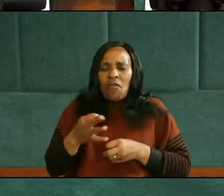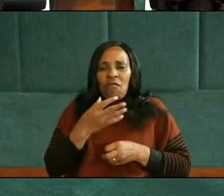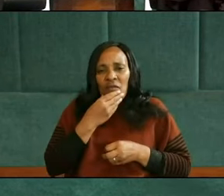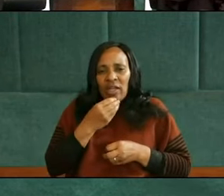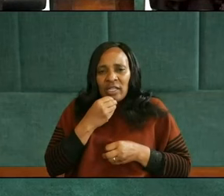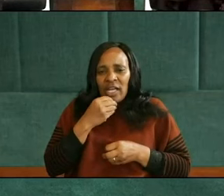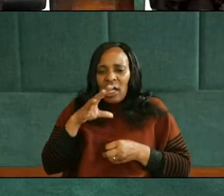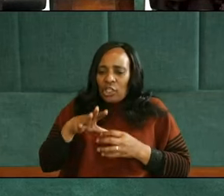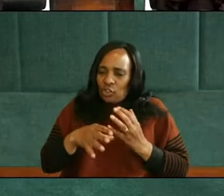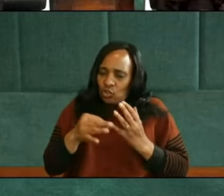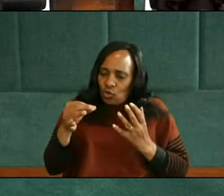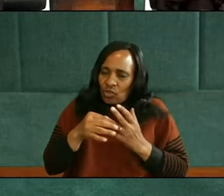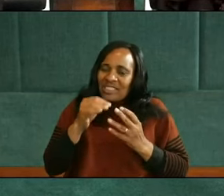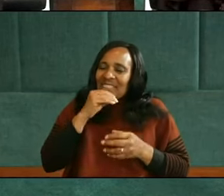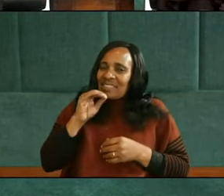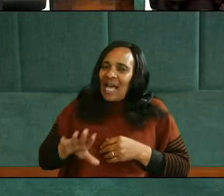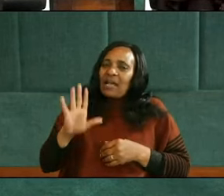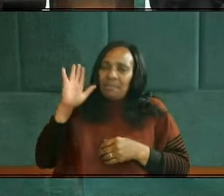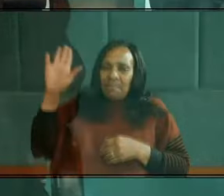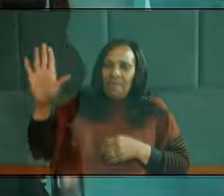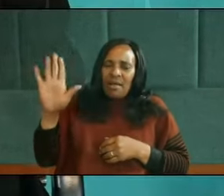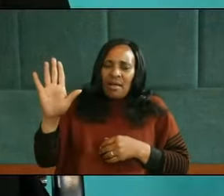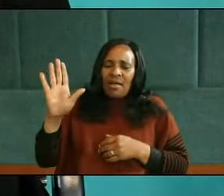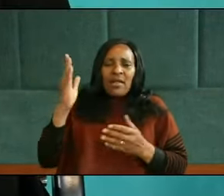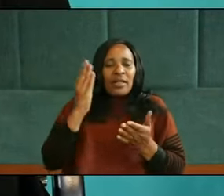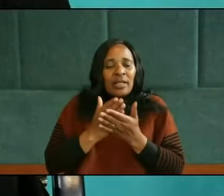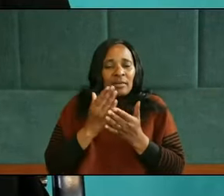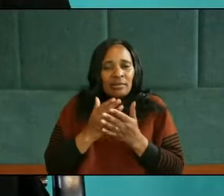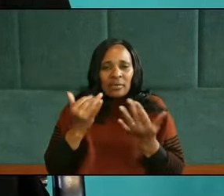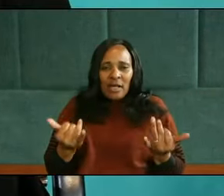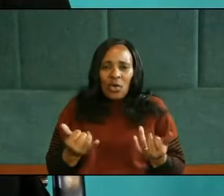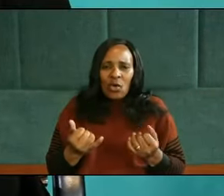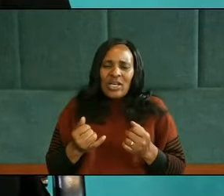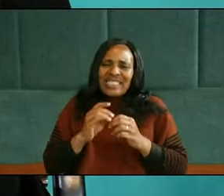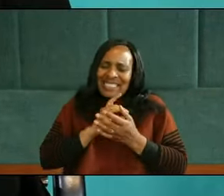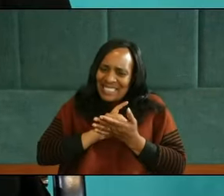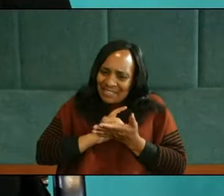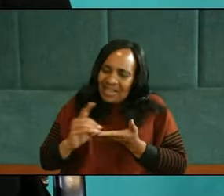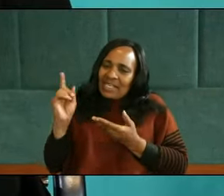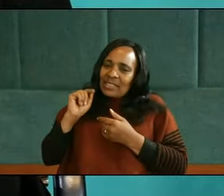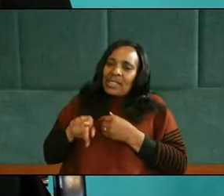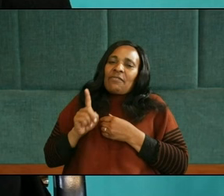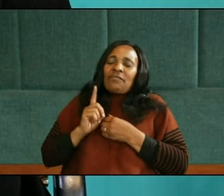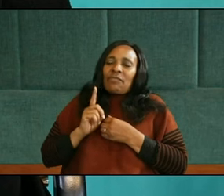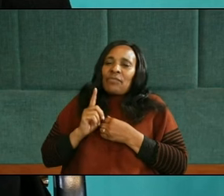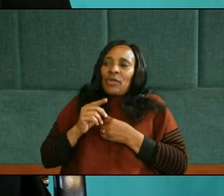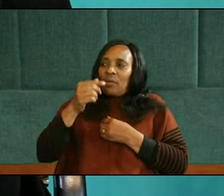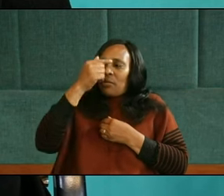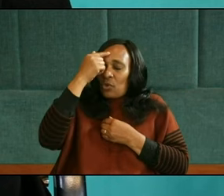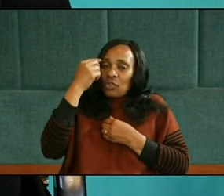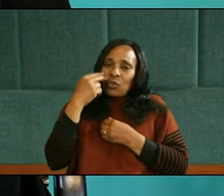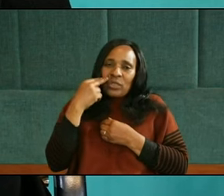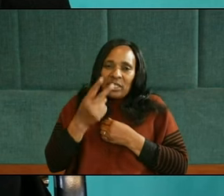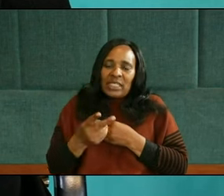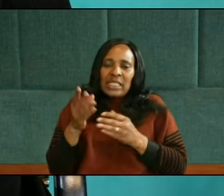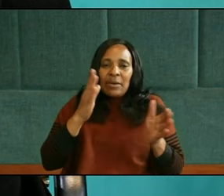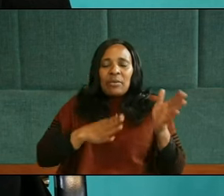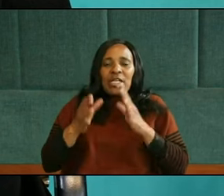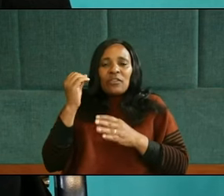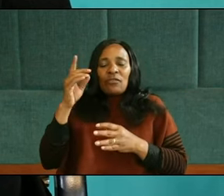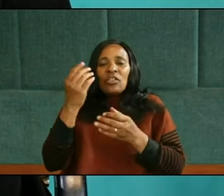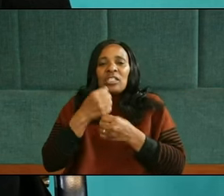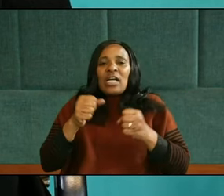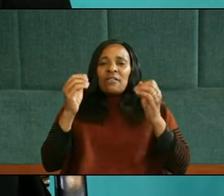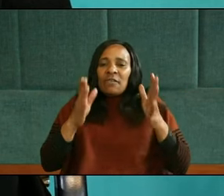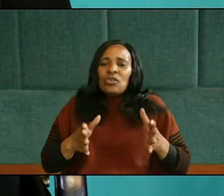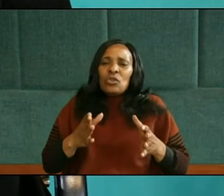God chose for his Son. I mean, that right there is just divine in itself, because we can see that the plans for salvation